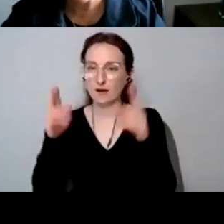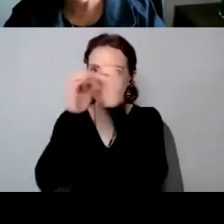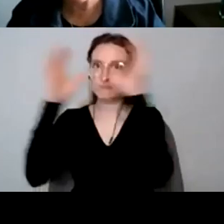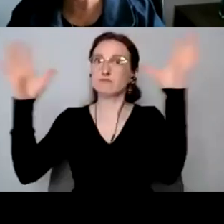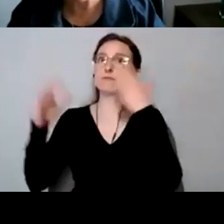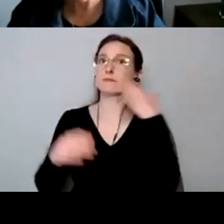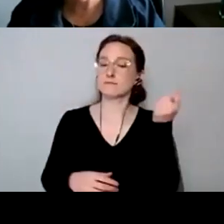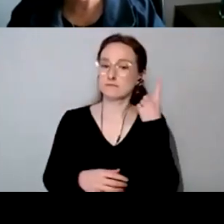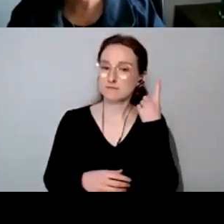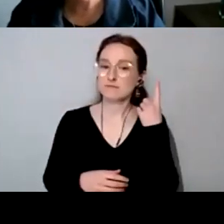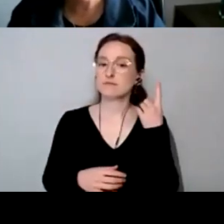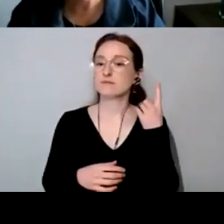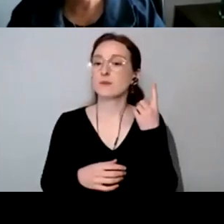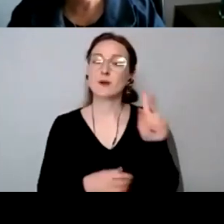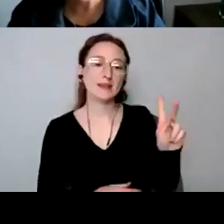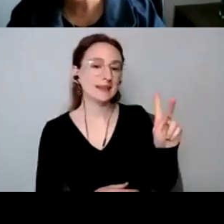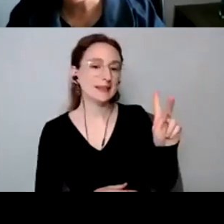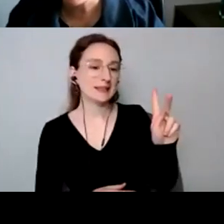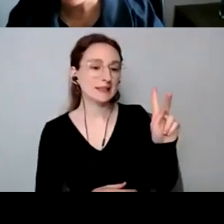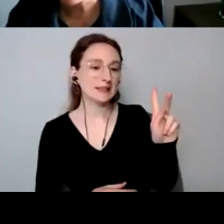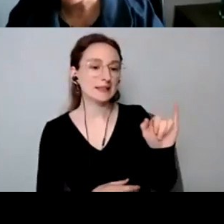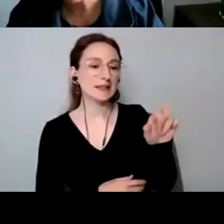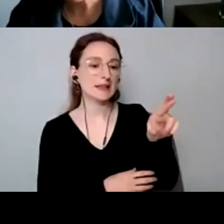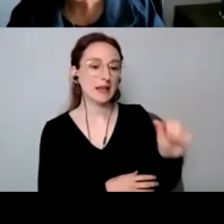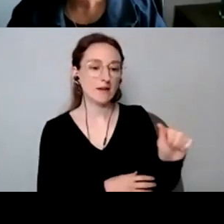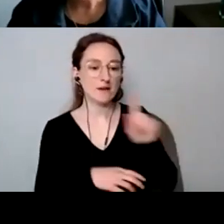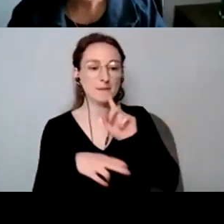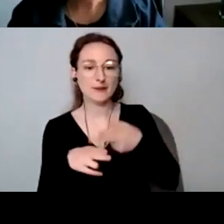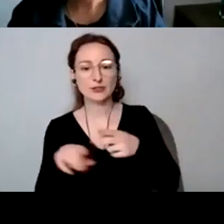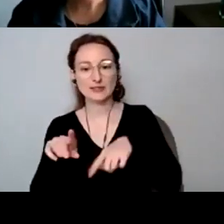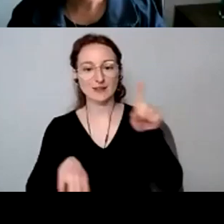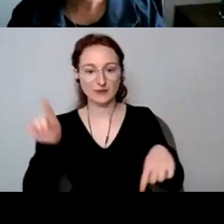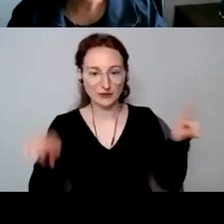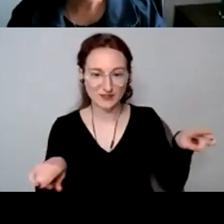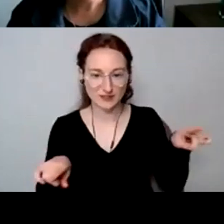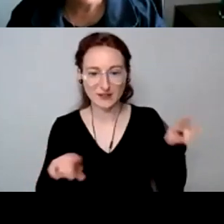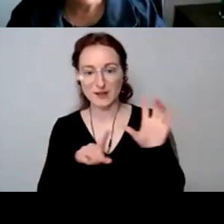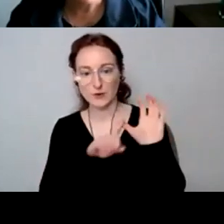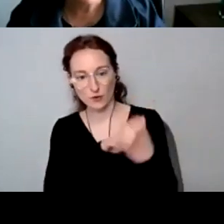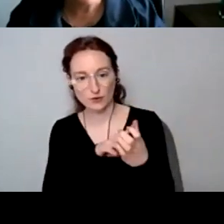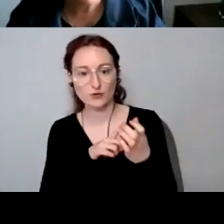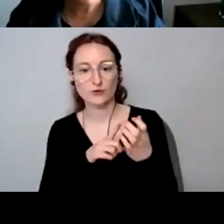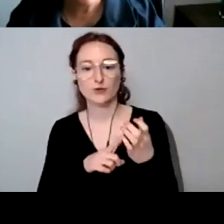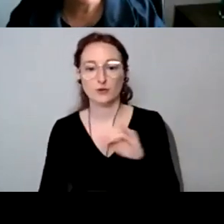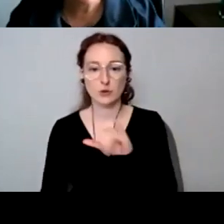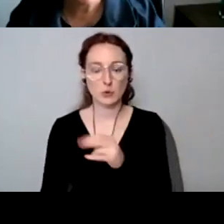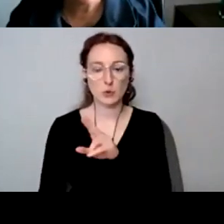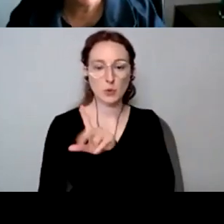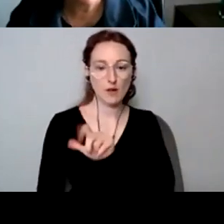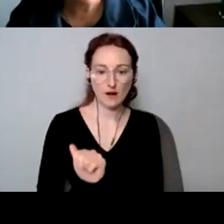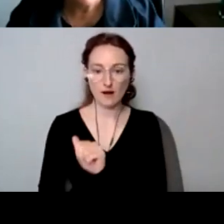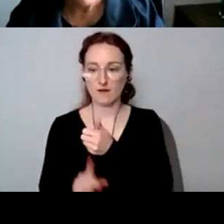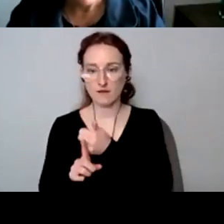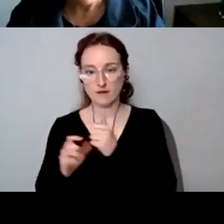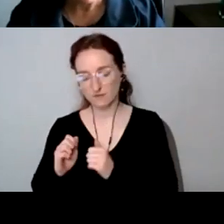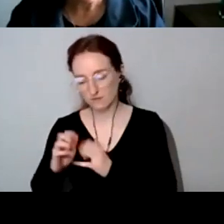Kira so ably called diversity culture that Yulia has worked to